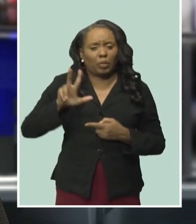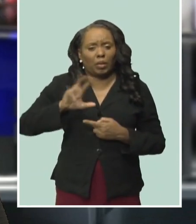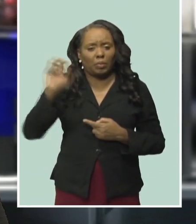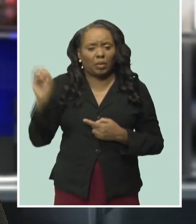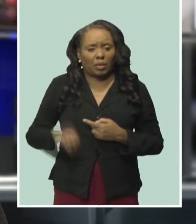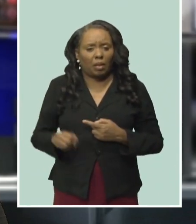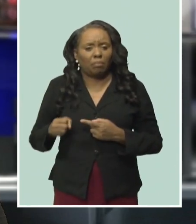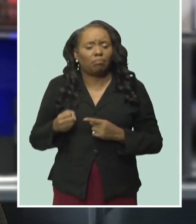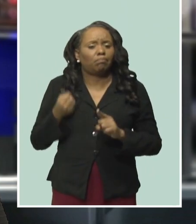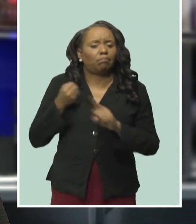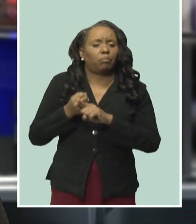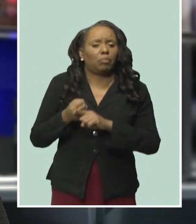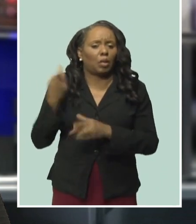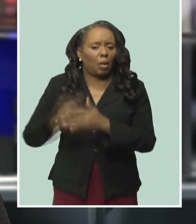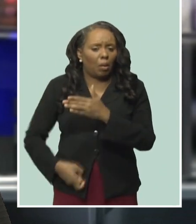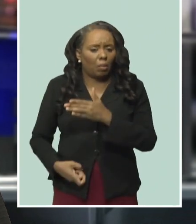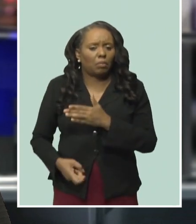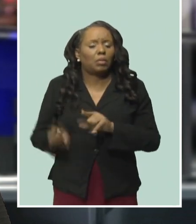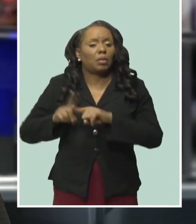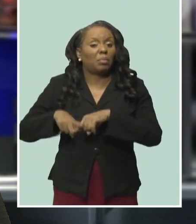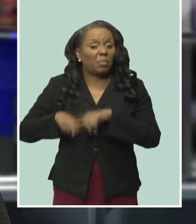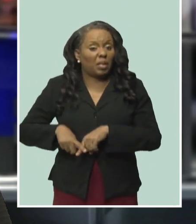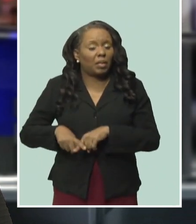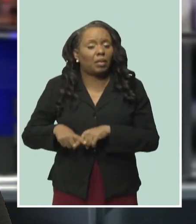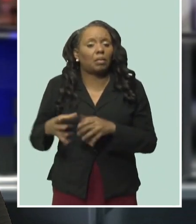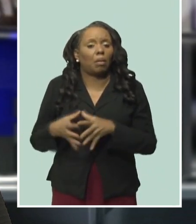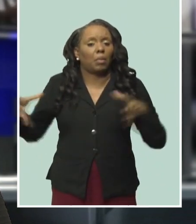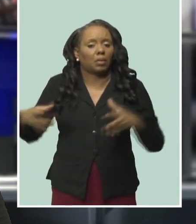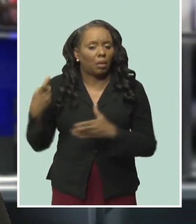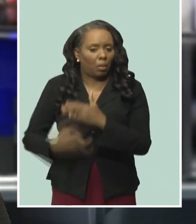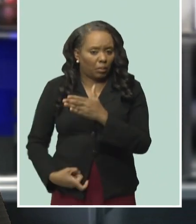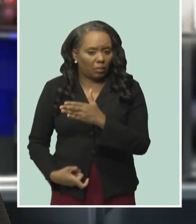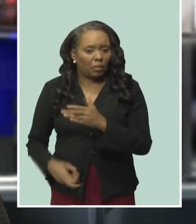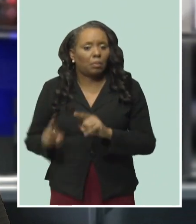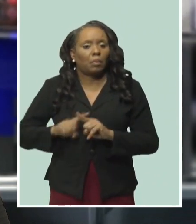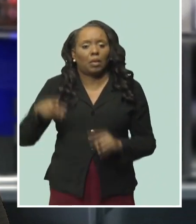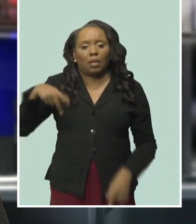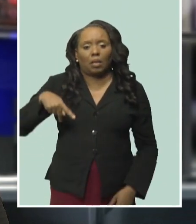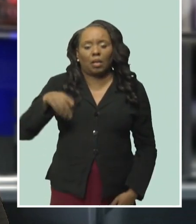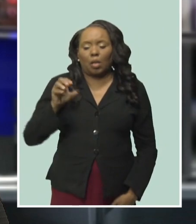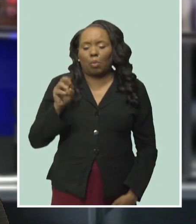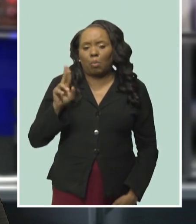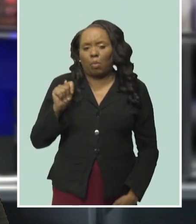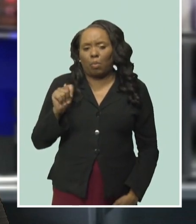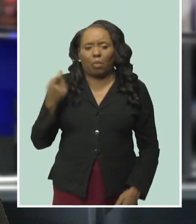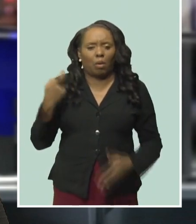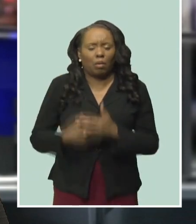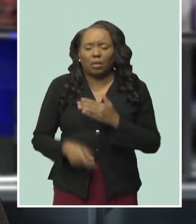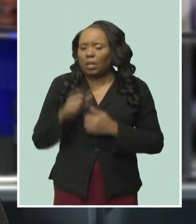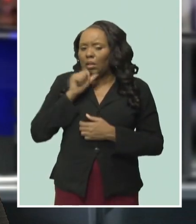3% impact on prices depending on the value of the item. However, he says the port costs are not the only